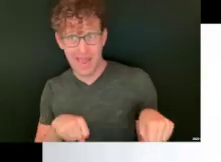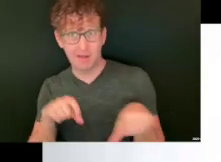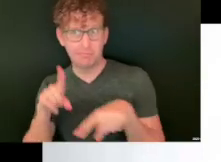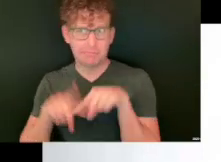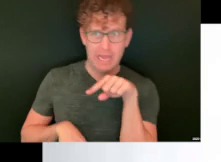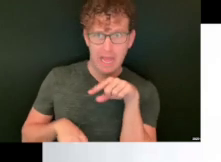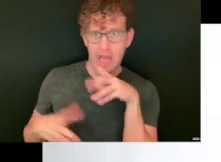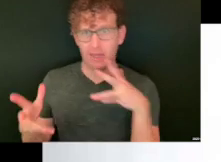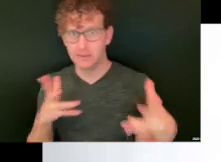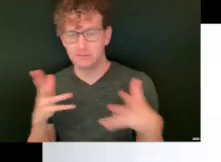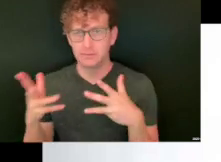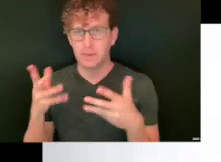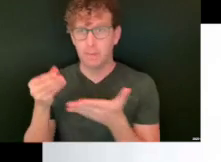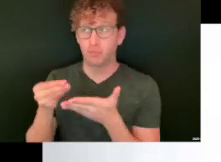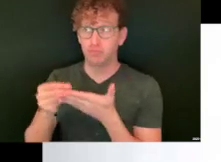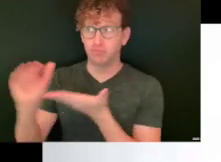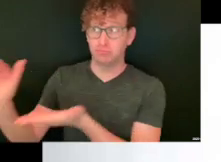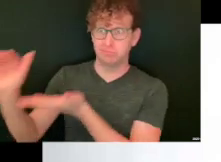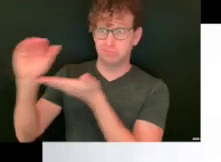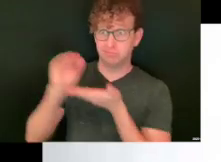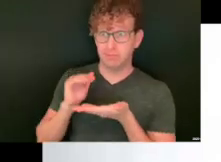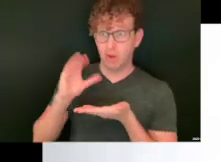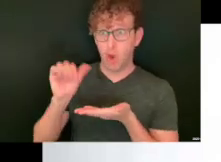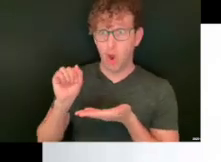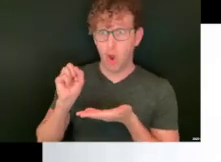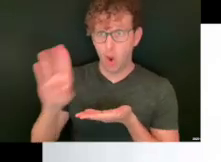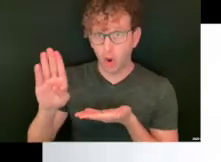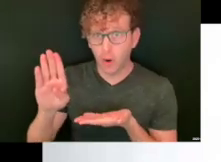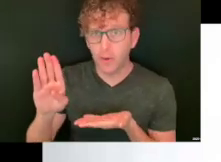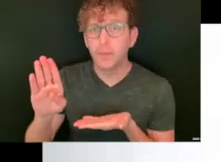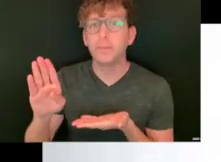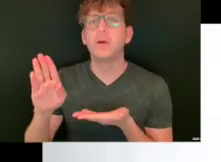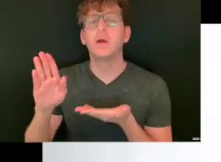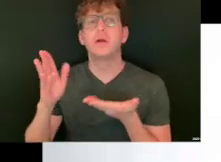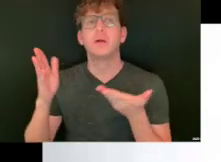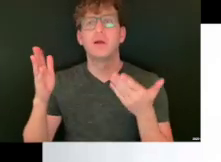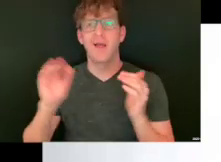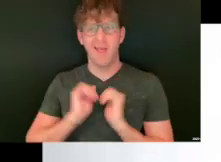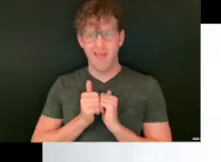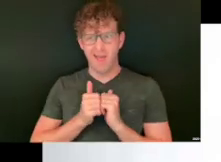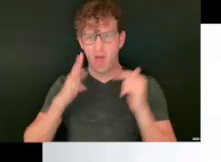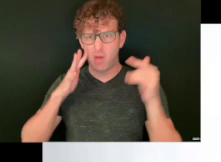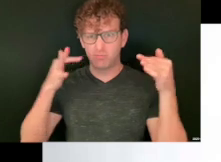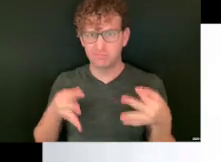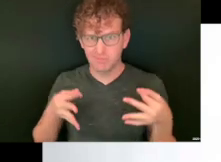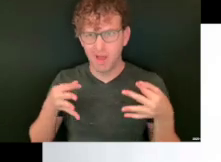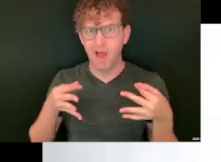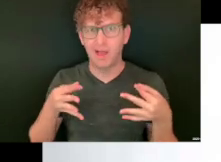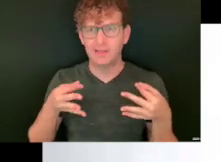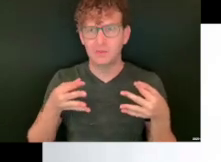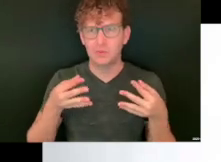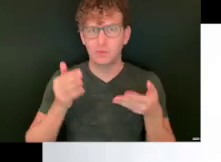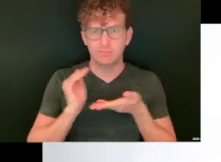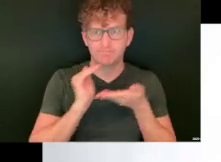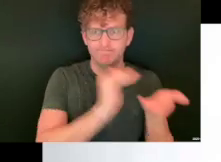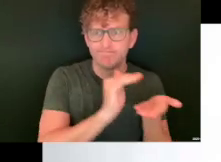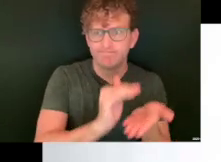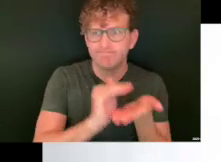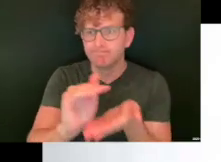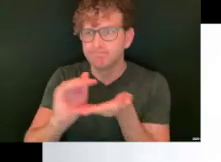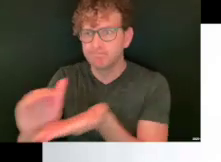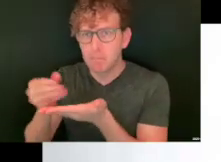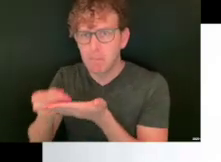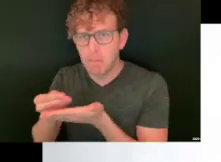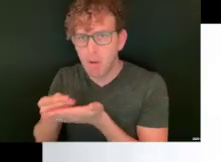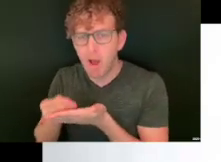looked at how the funding plan has grown and changed over the past 10 years. And then we presented our